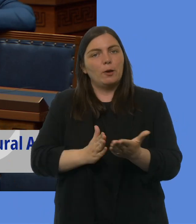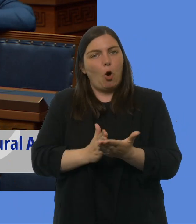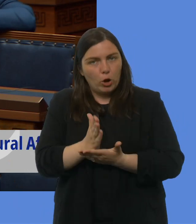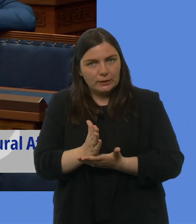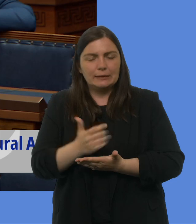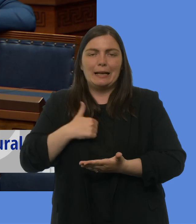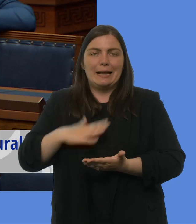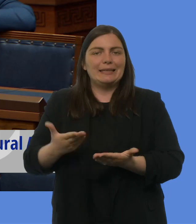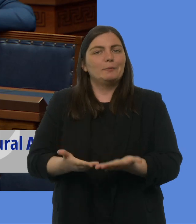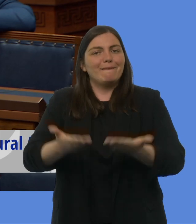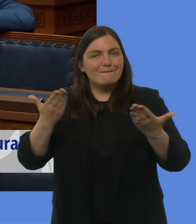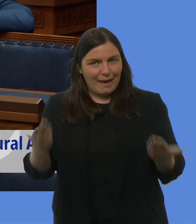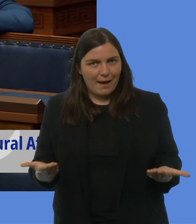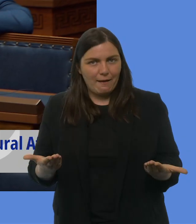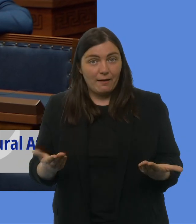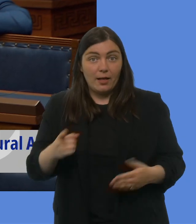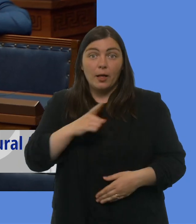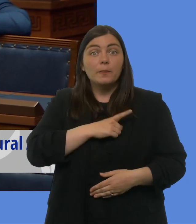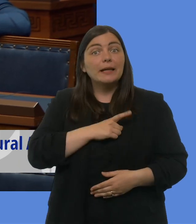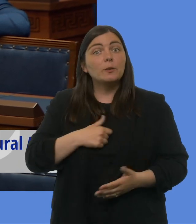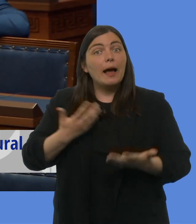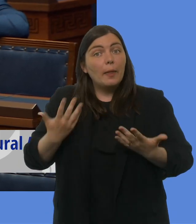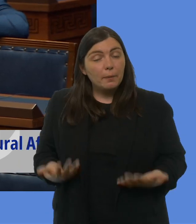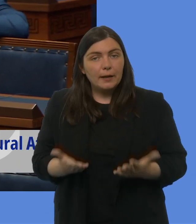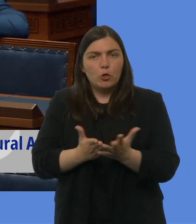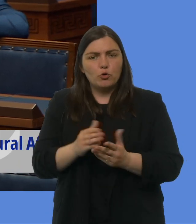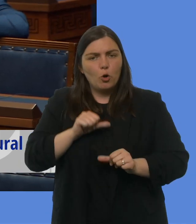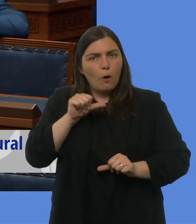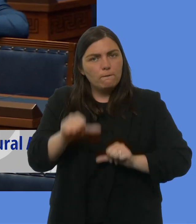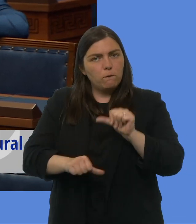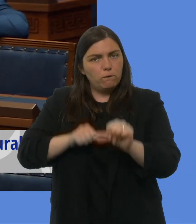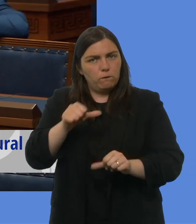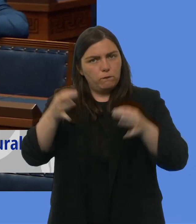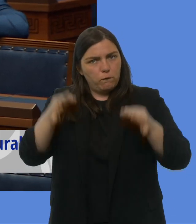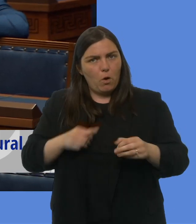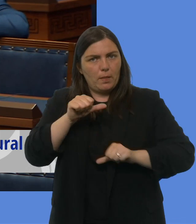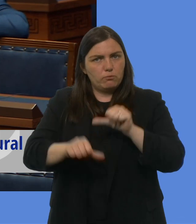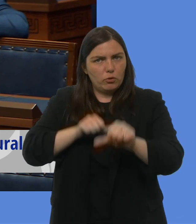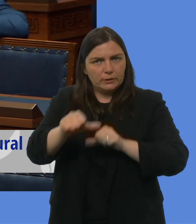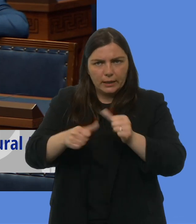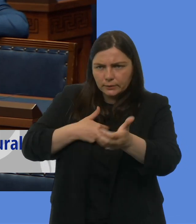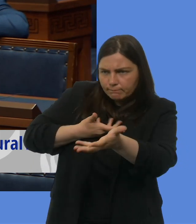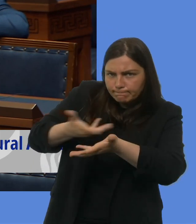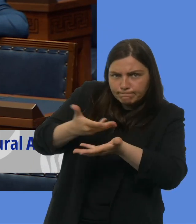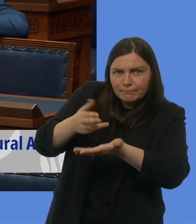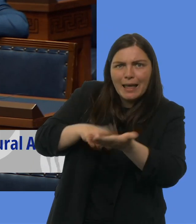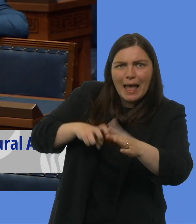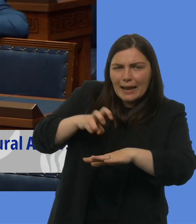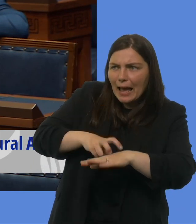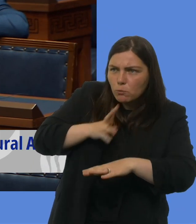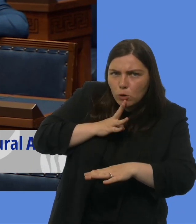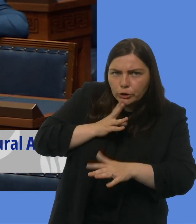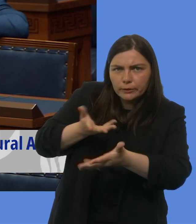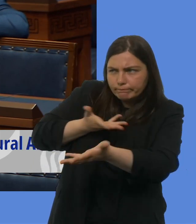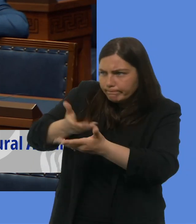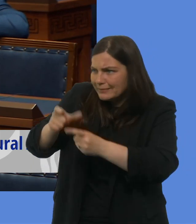why I am engaging in a formal process to get the views from NI Water and DFI in relation to us exiting that arrangement and to put